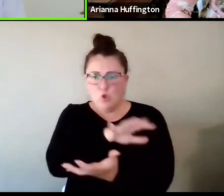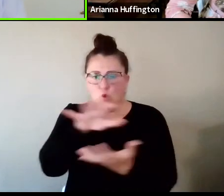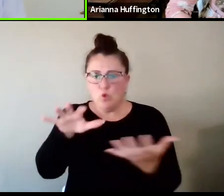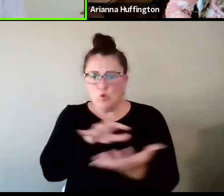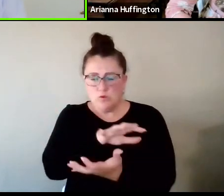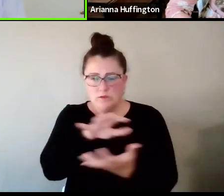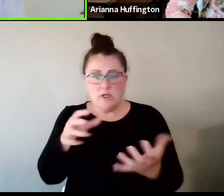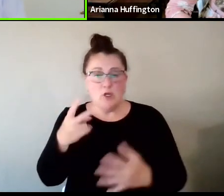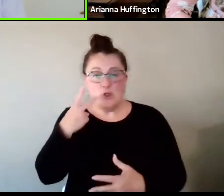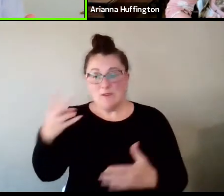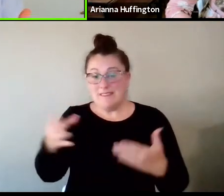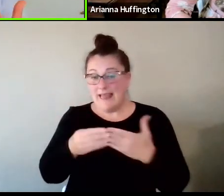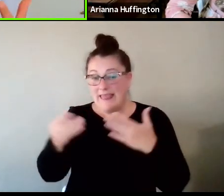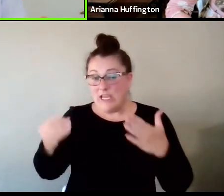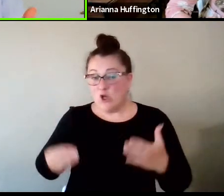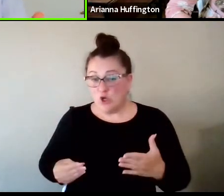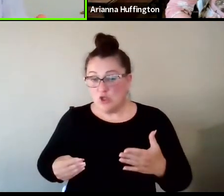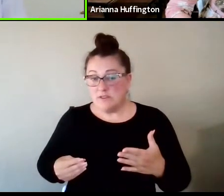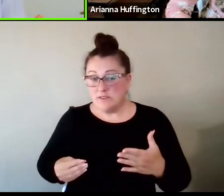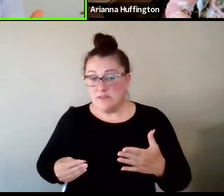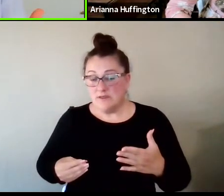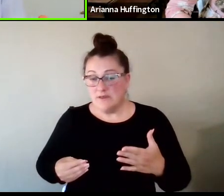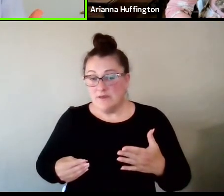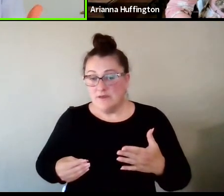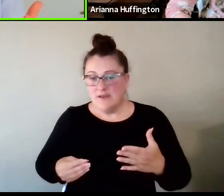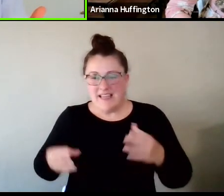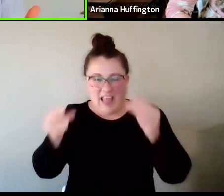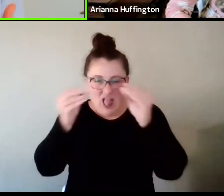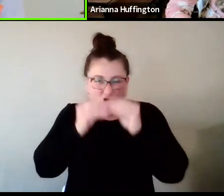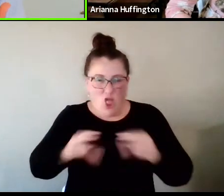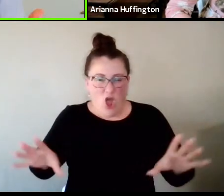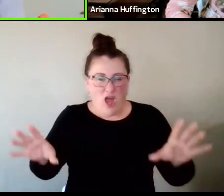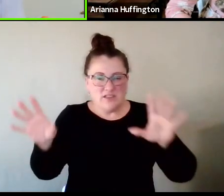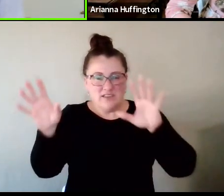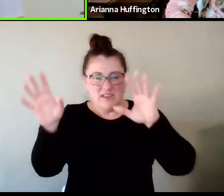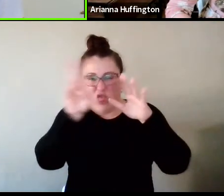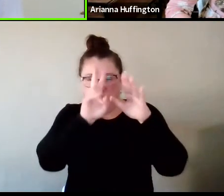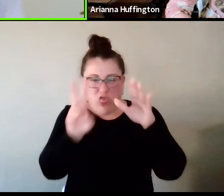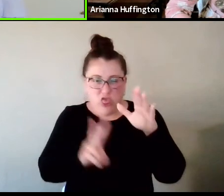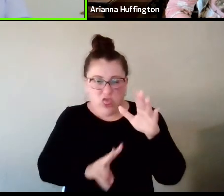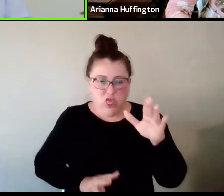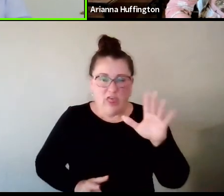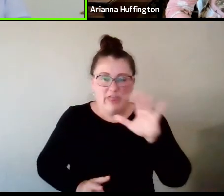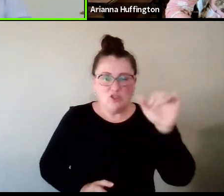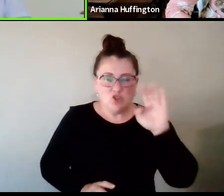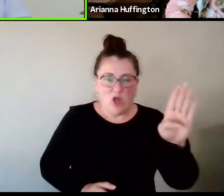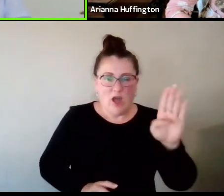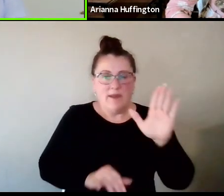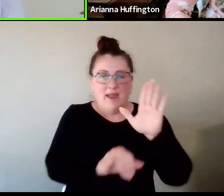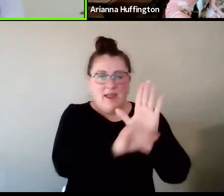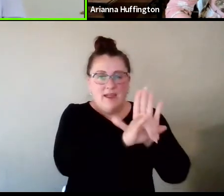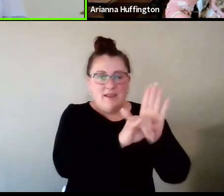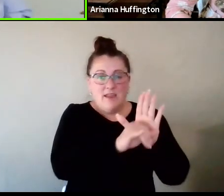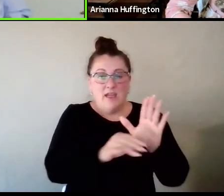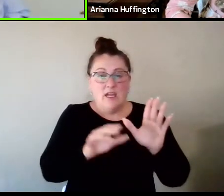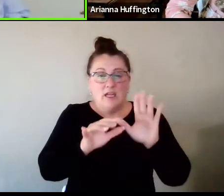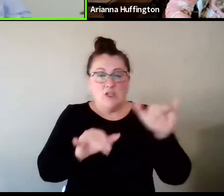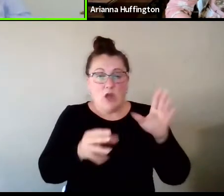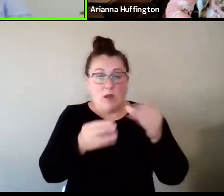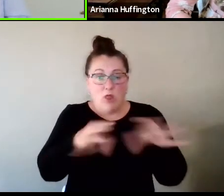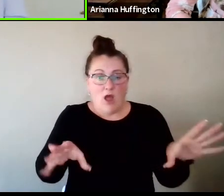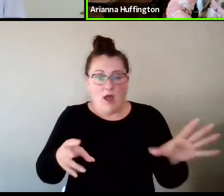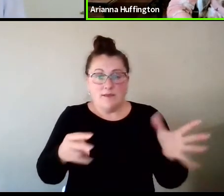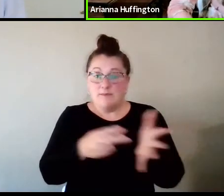see leaders get lost in their job and their identity. And then when they don't have that job anymore, they don't exist